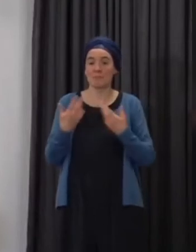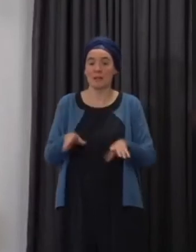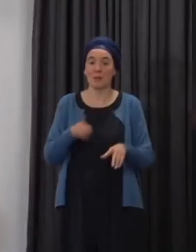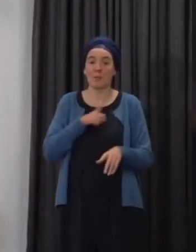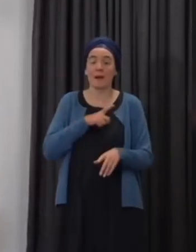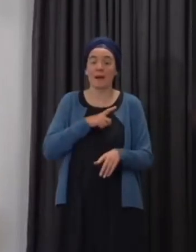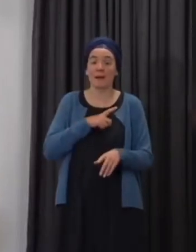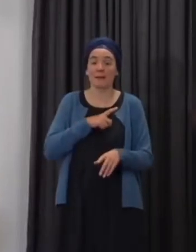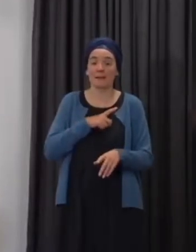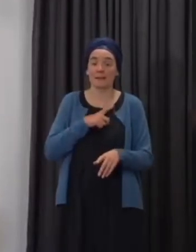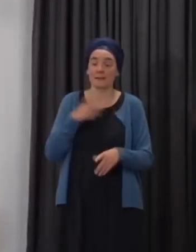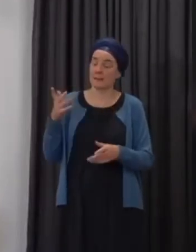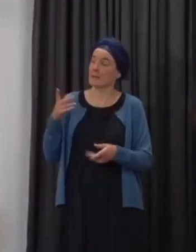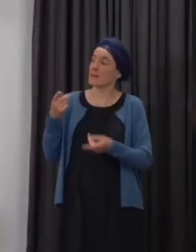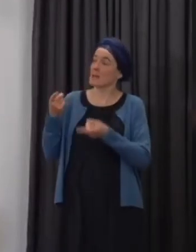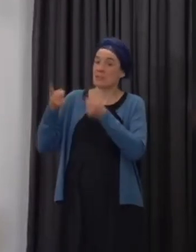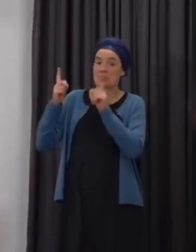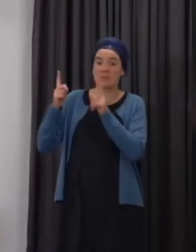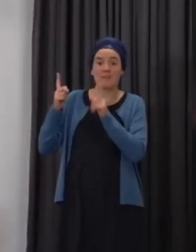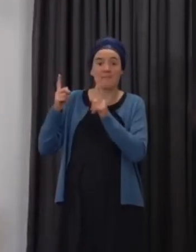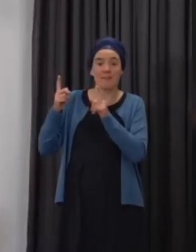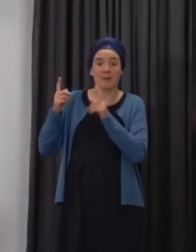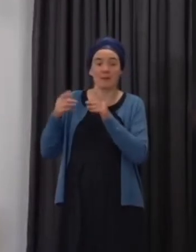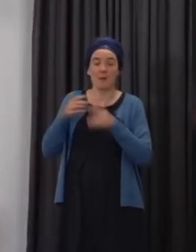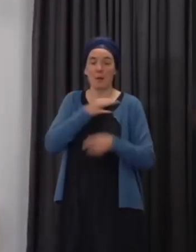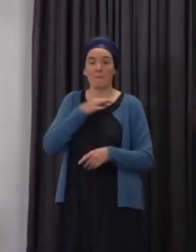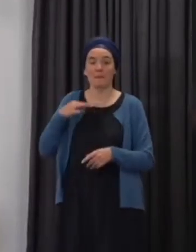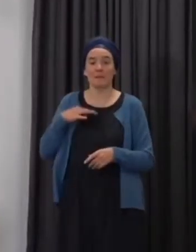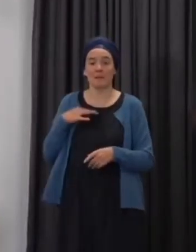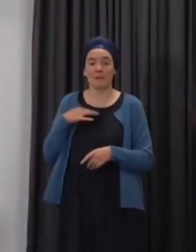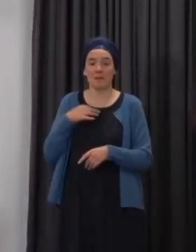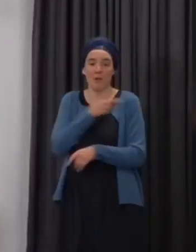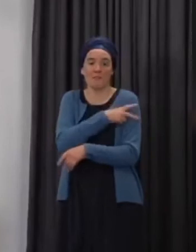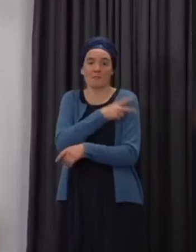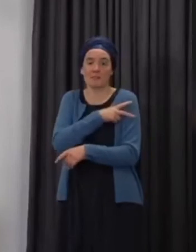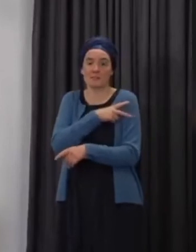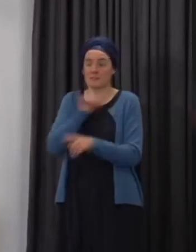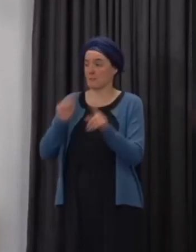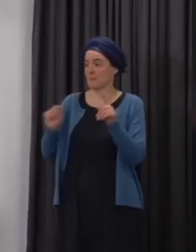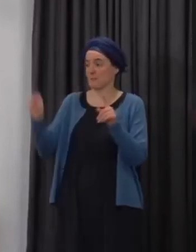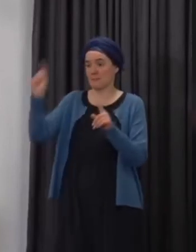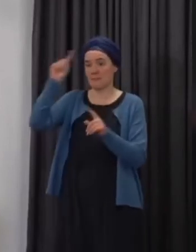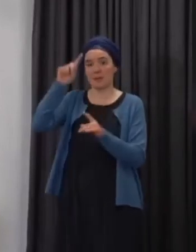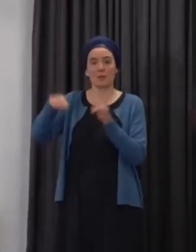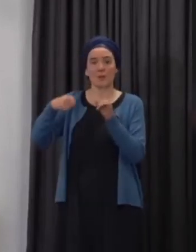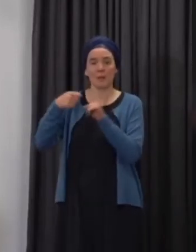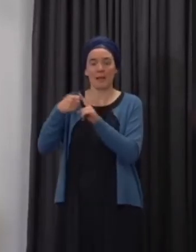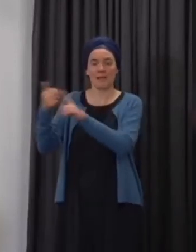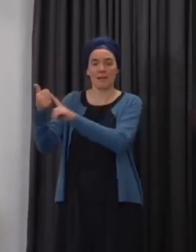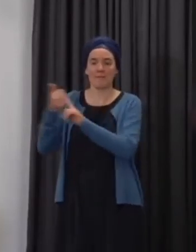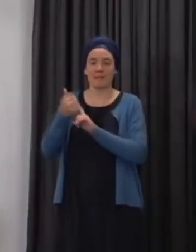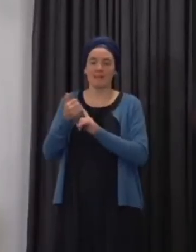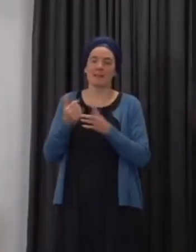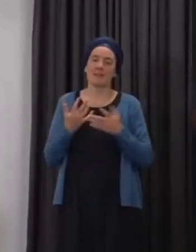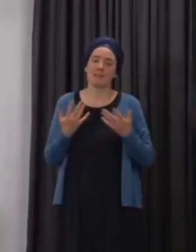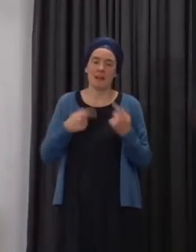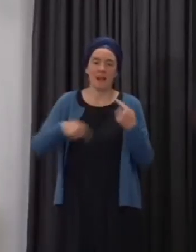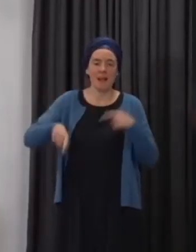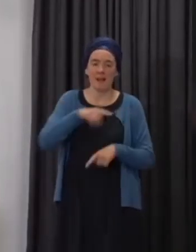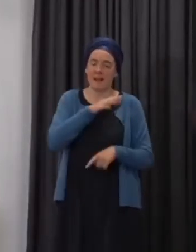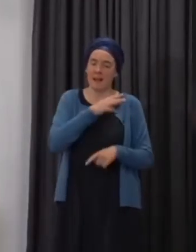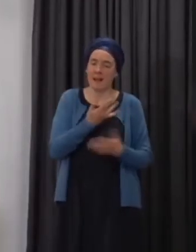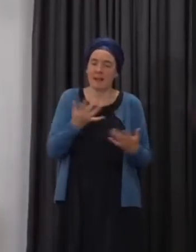UK yesterday that people who have lost their sense of smell or taste should